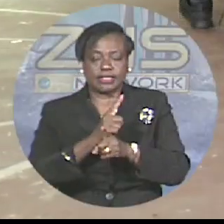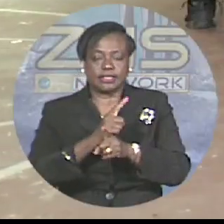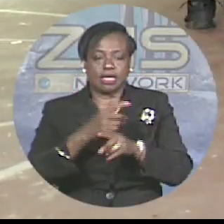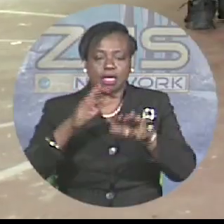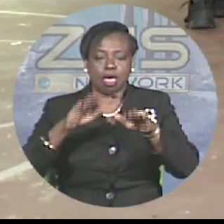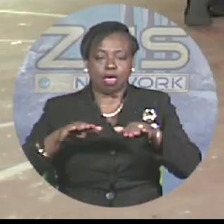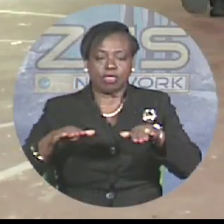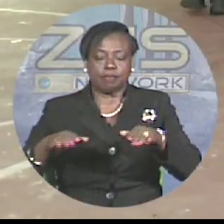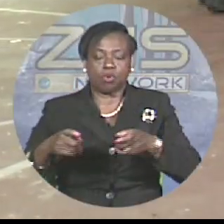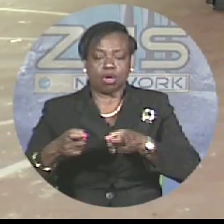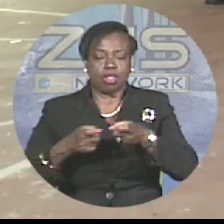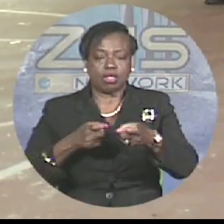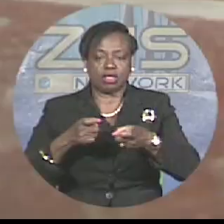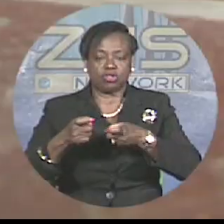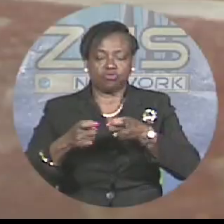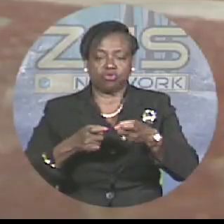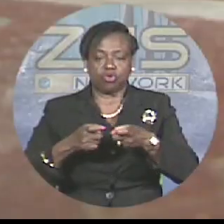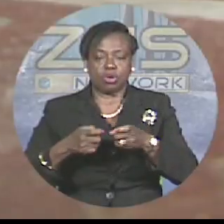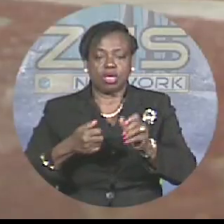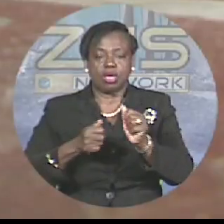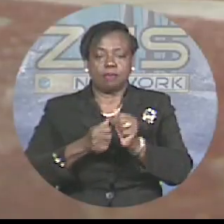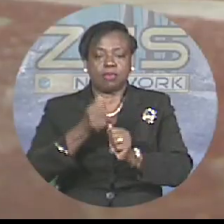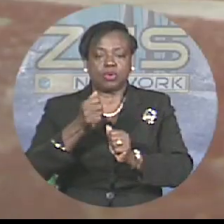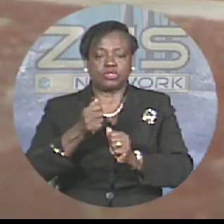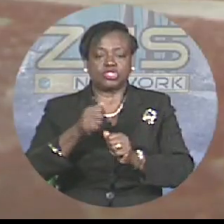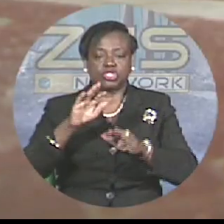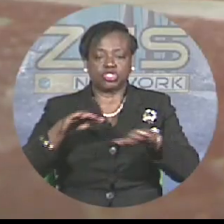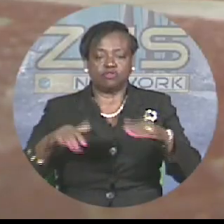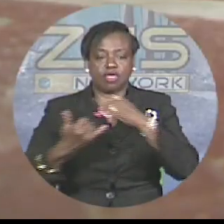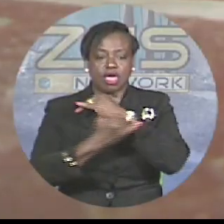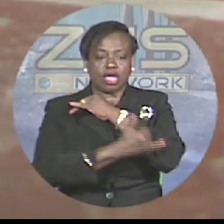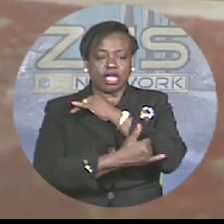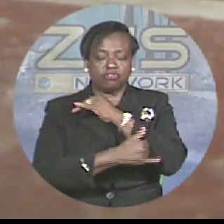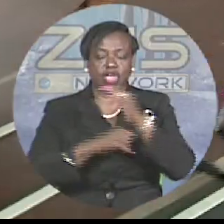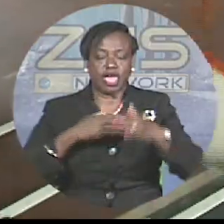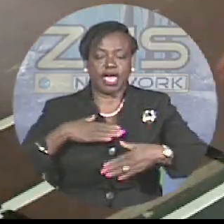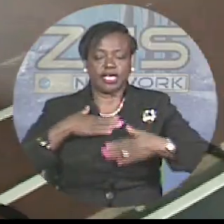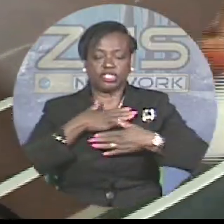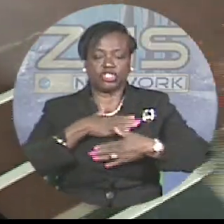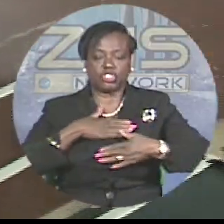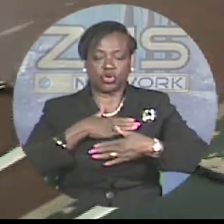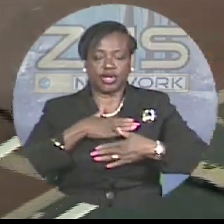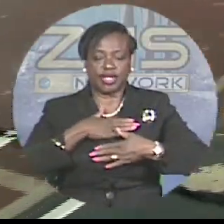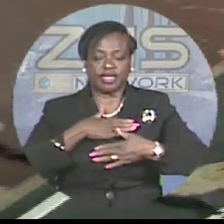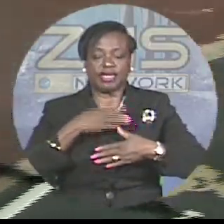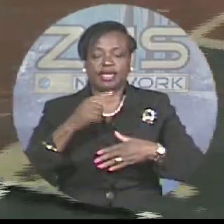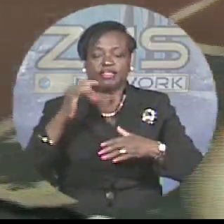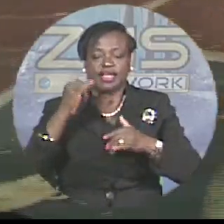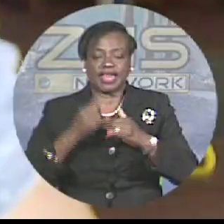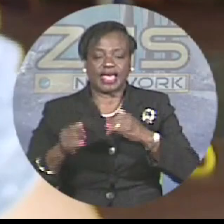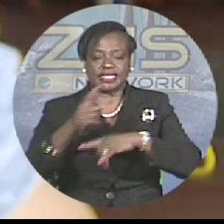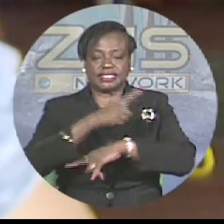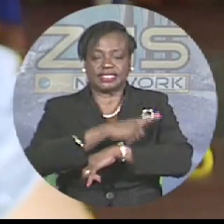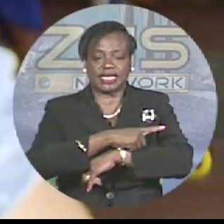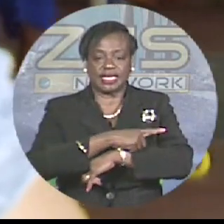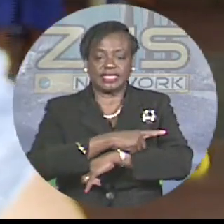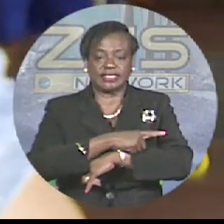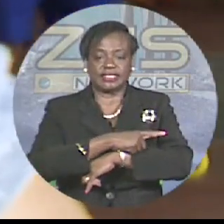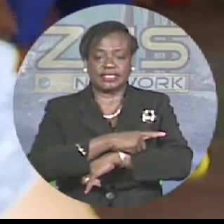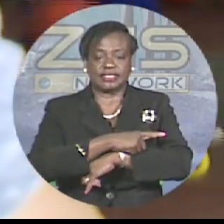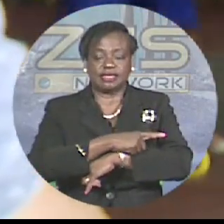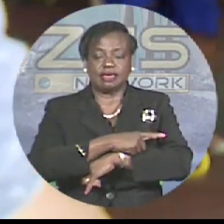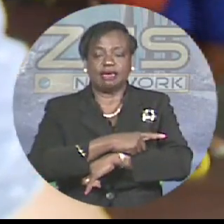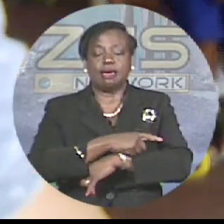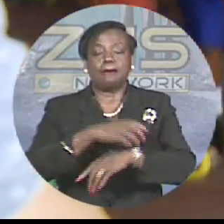kids in the country are enjoying their last days of freedom before the start of the school year, but not Coach Kino's kids. You know, a lot of